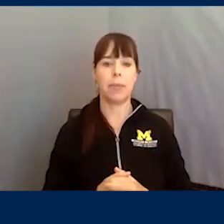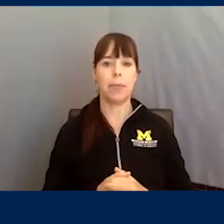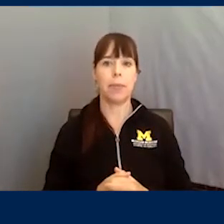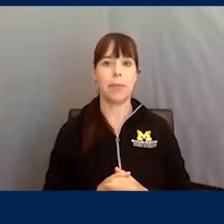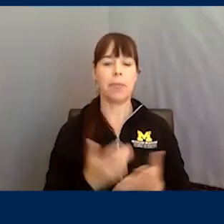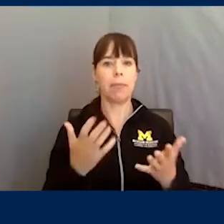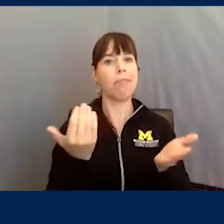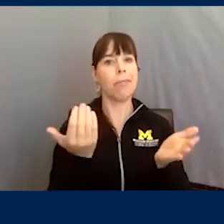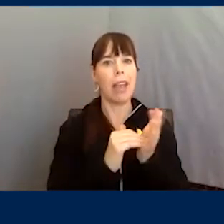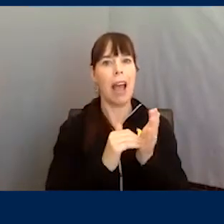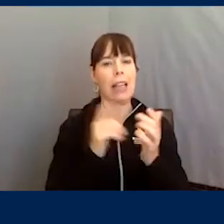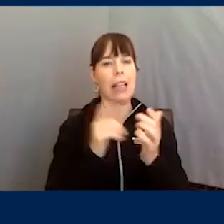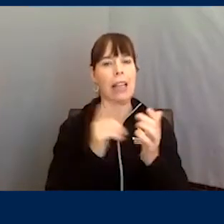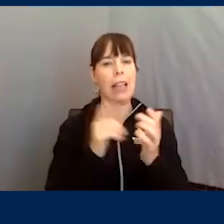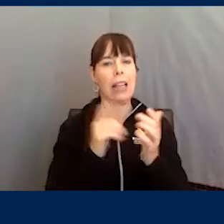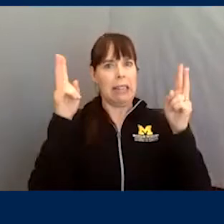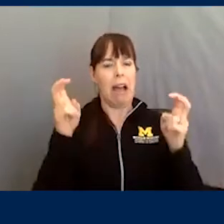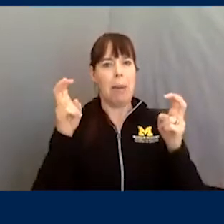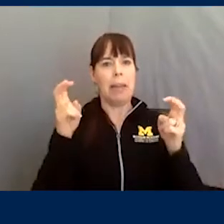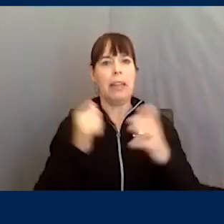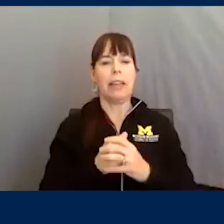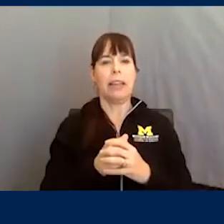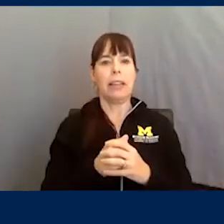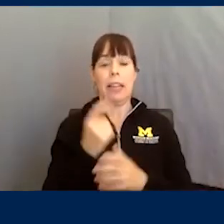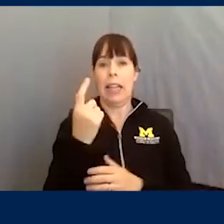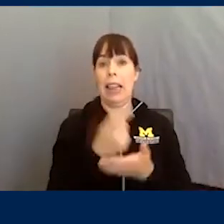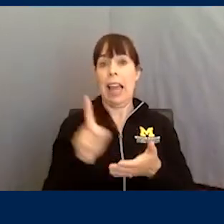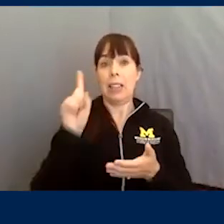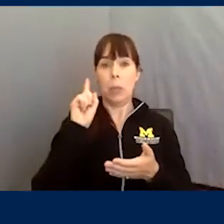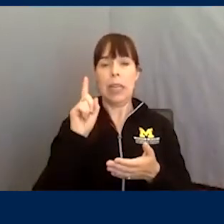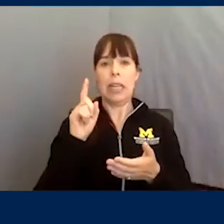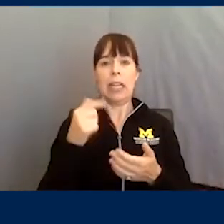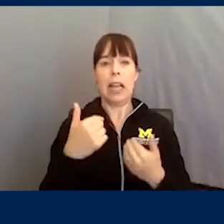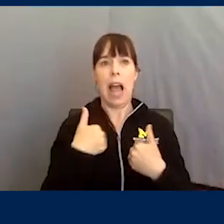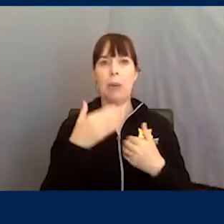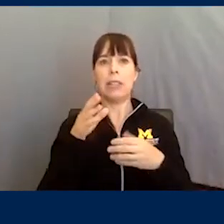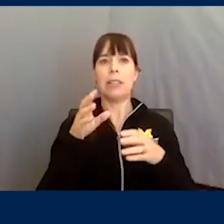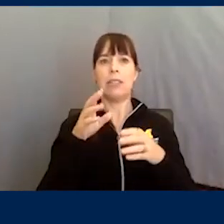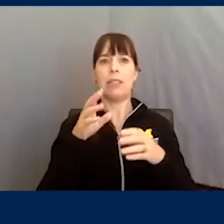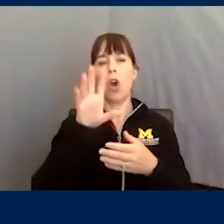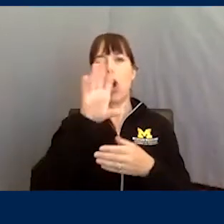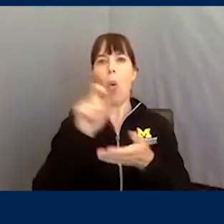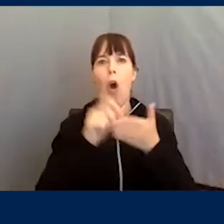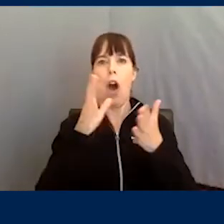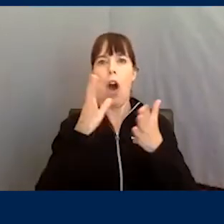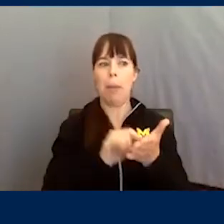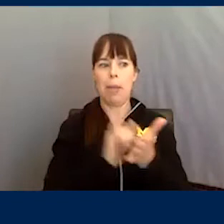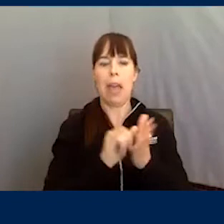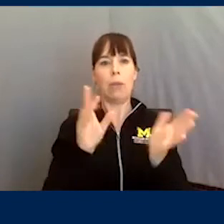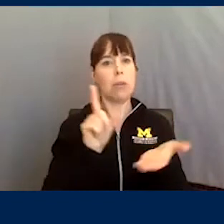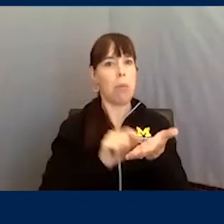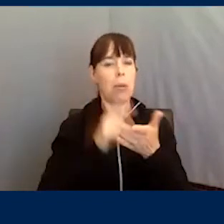So again, this is a big topic, and actually last week I was a co-author of a paper that got published in the Journal of